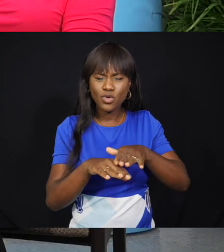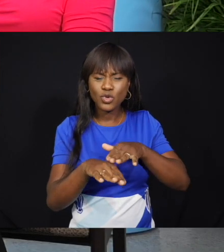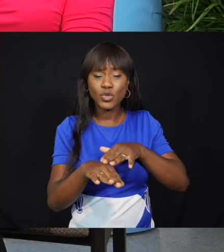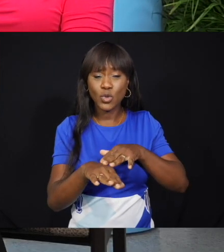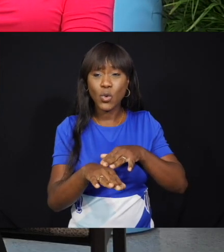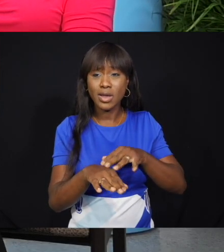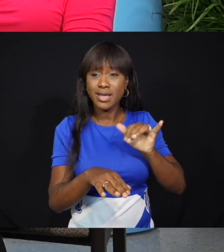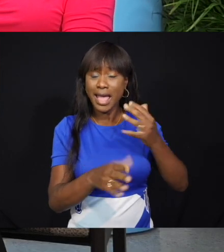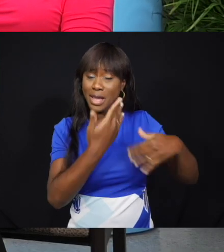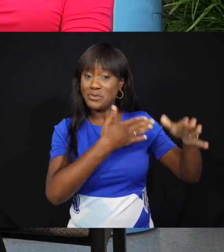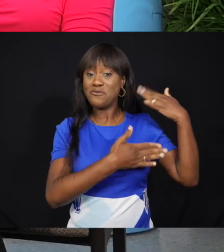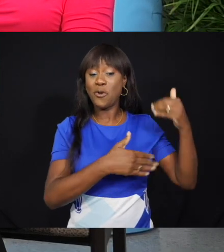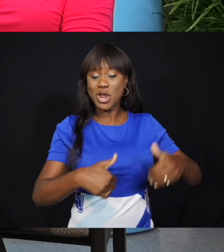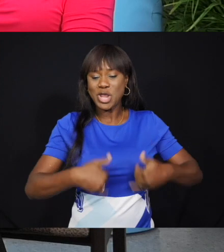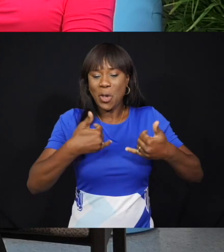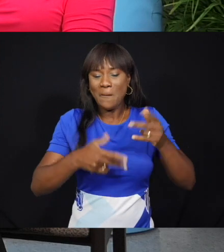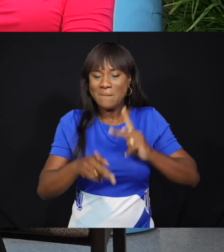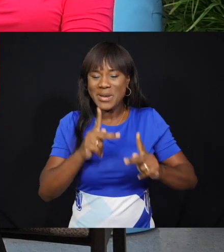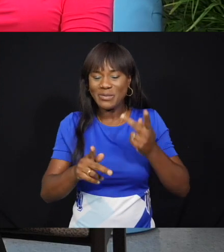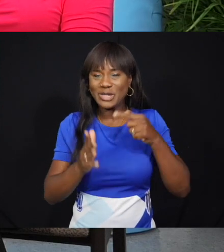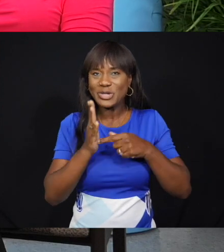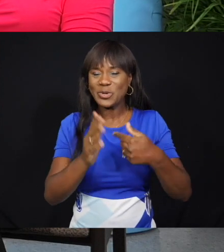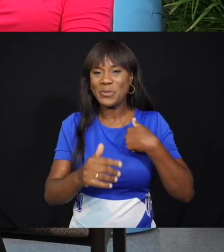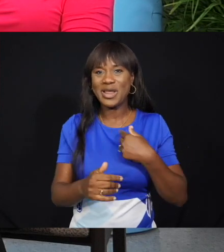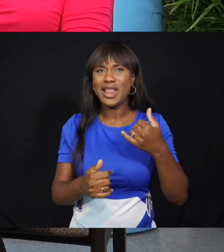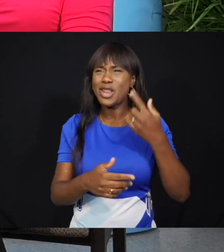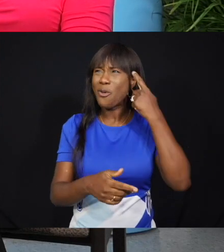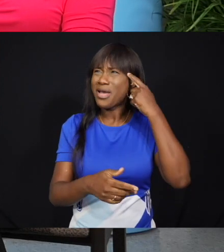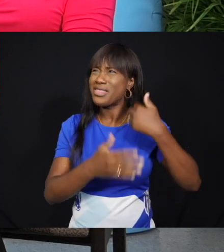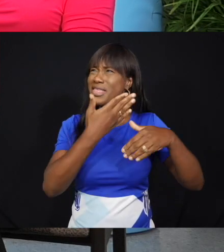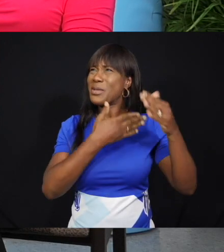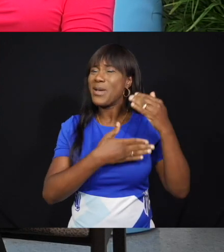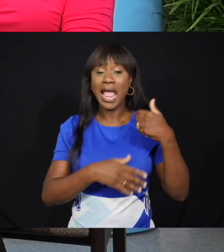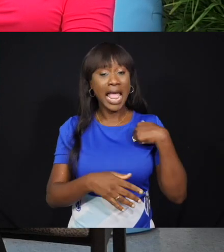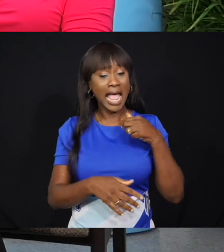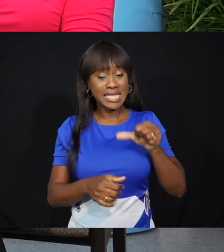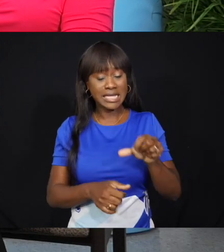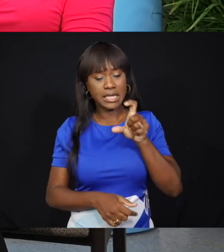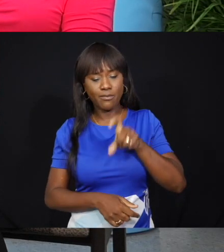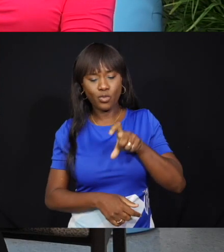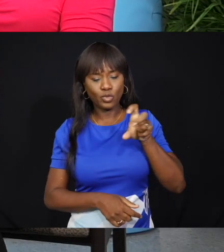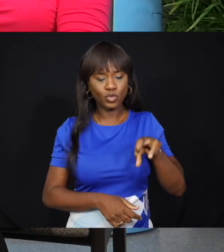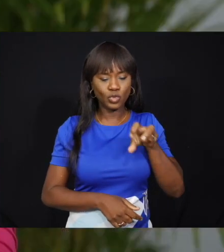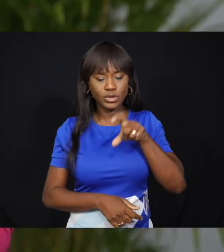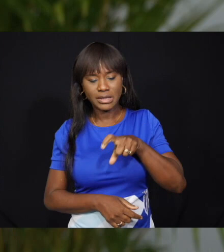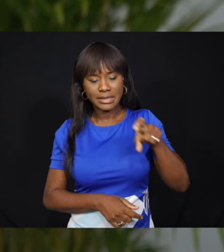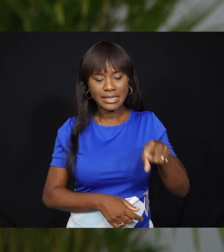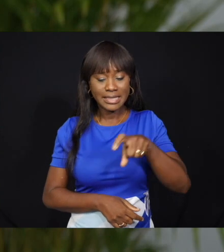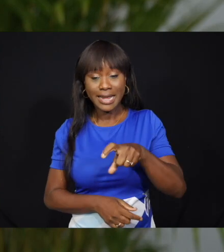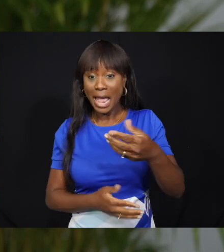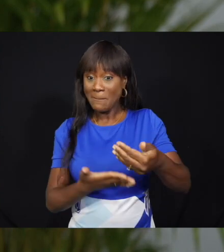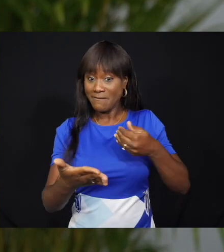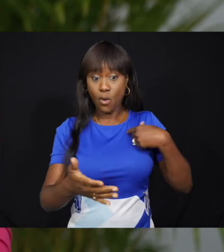took me a month to steady the mouse, to click the cursor. I said, so take it easy. And that time was